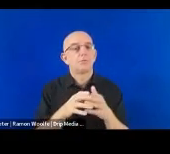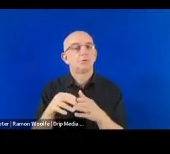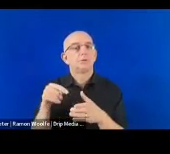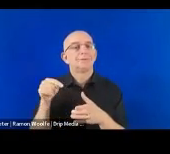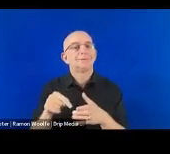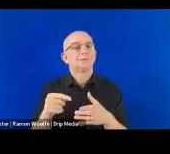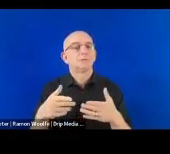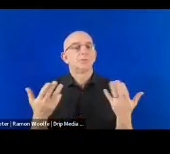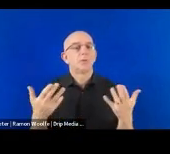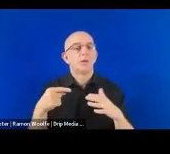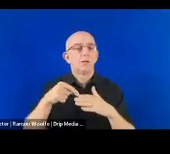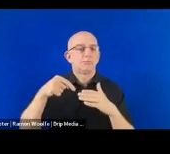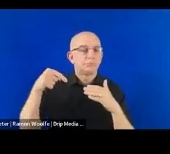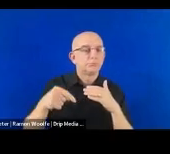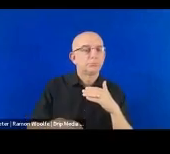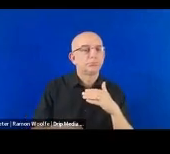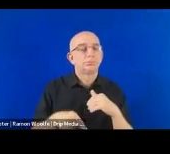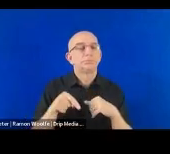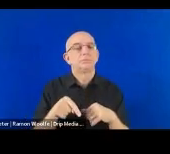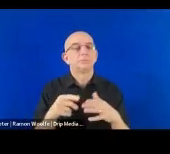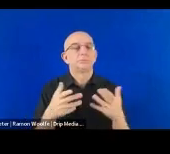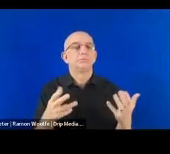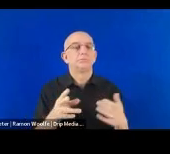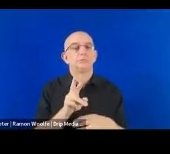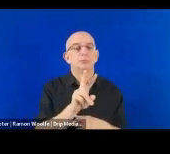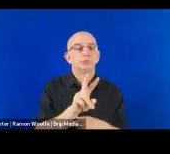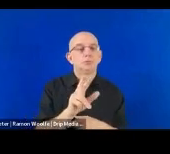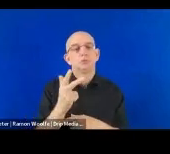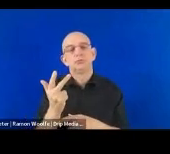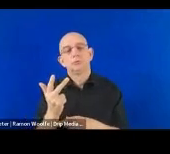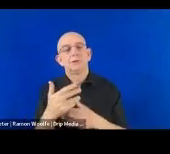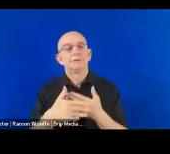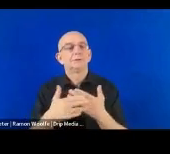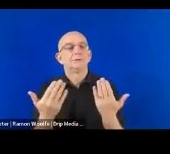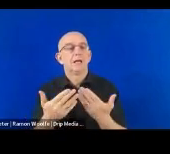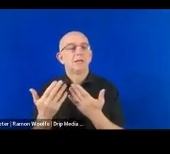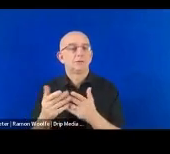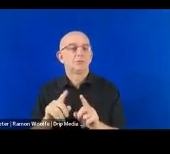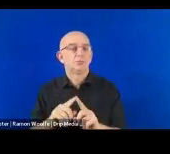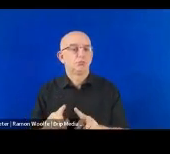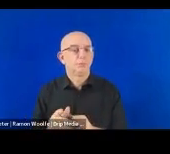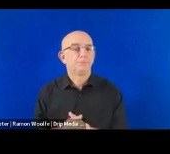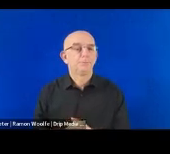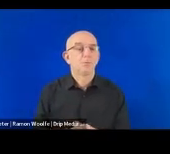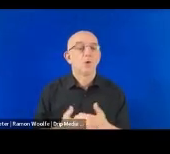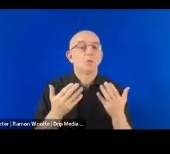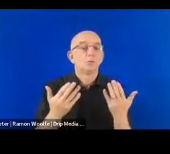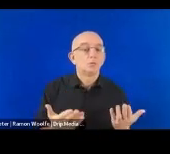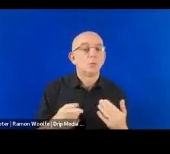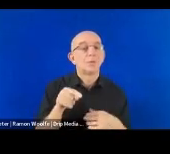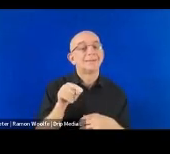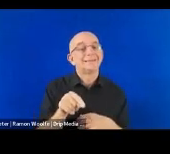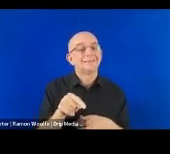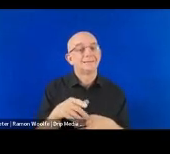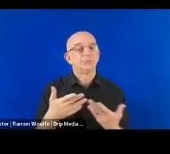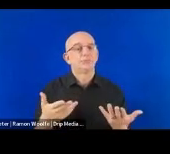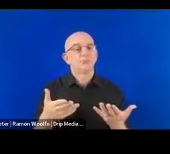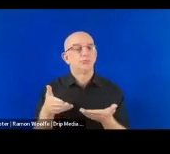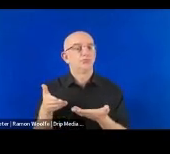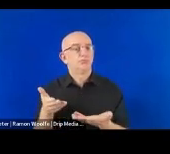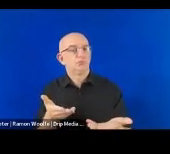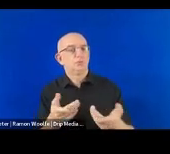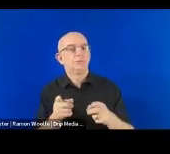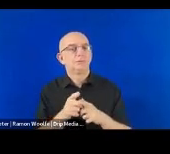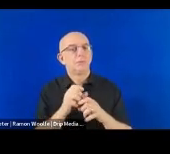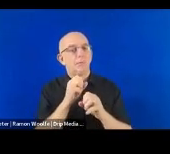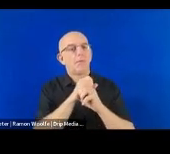isolate the building blocks of social protection and look at them individually. So these courses include shock responsive